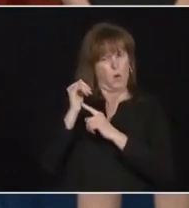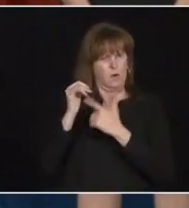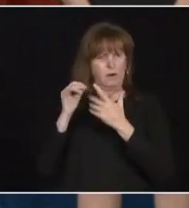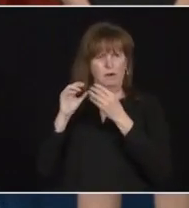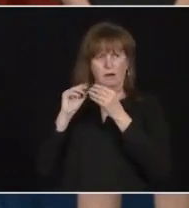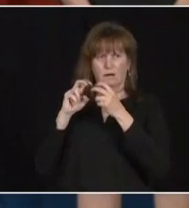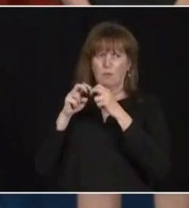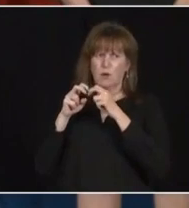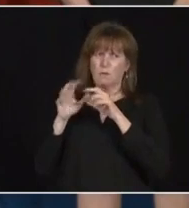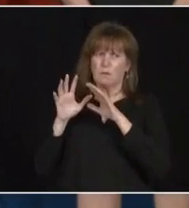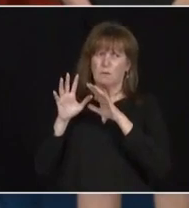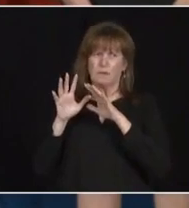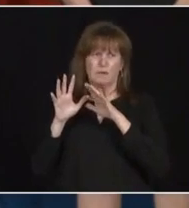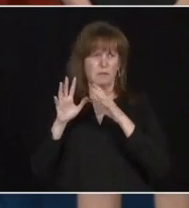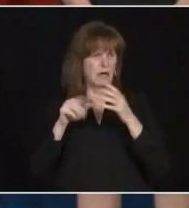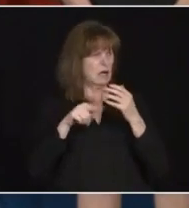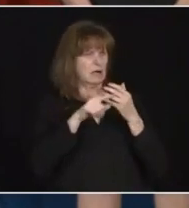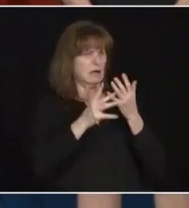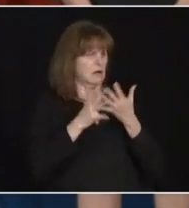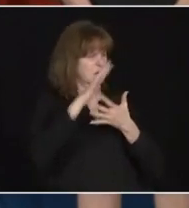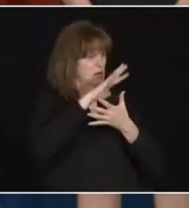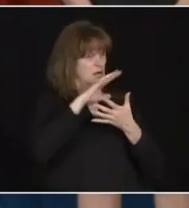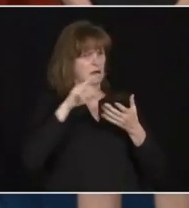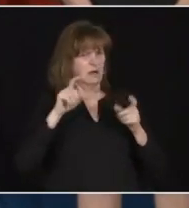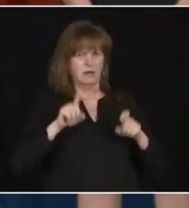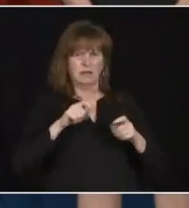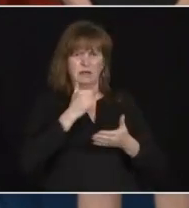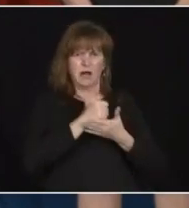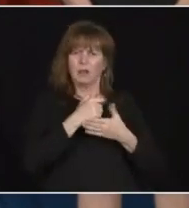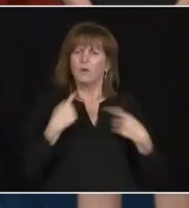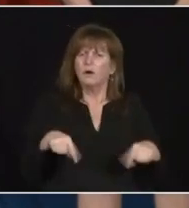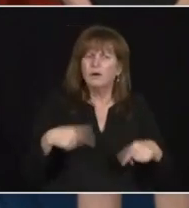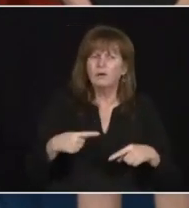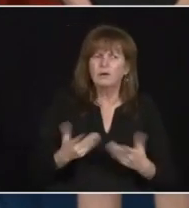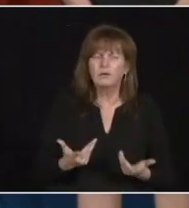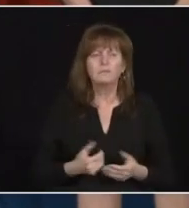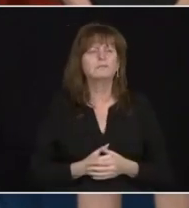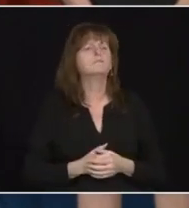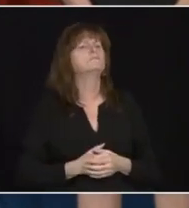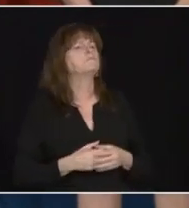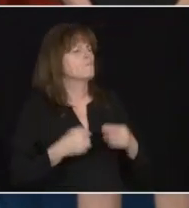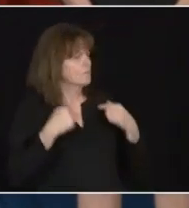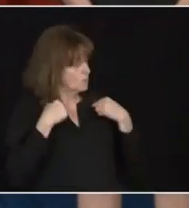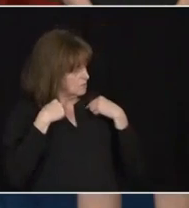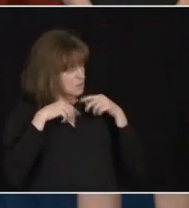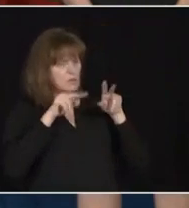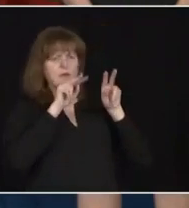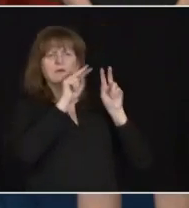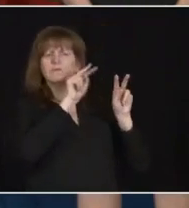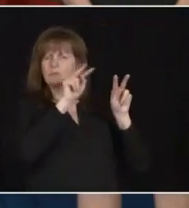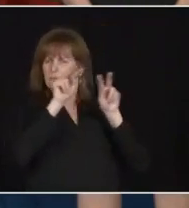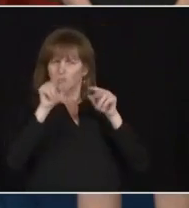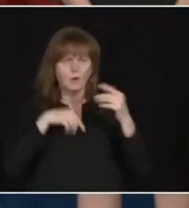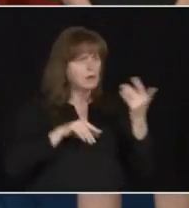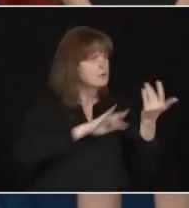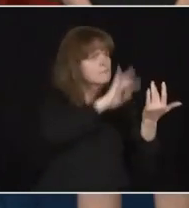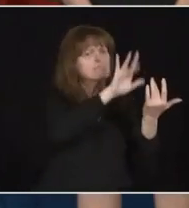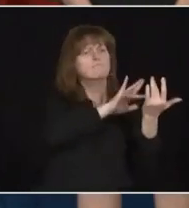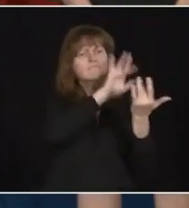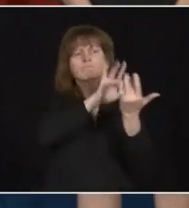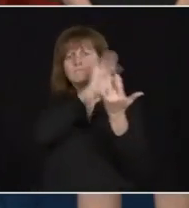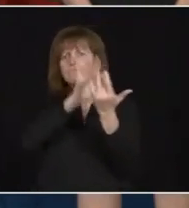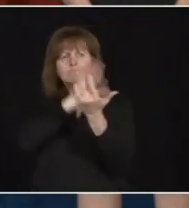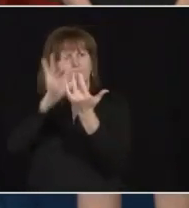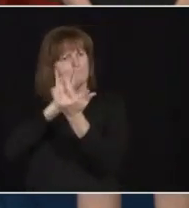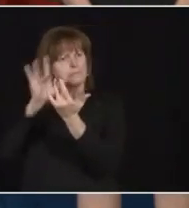the help they need? Well, we're tracking this very carefully and monitoring the homes. We're in regular contact with the homes to assess their